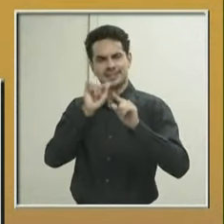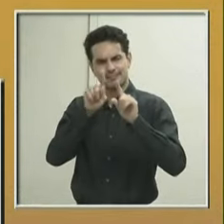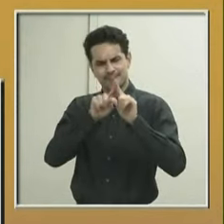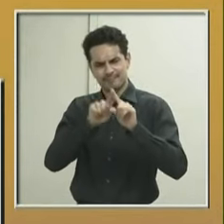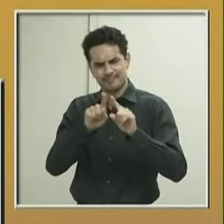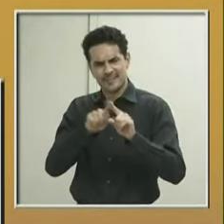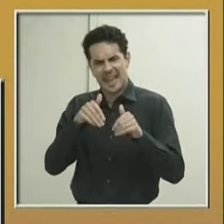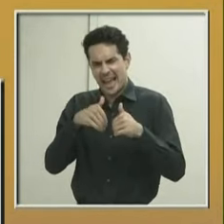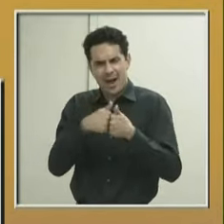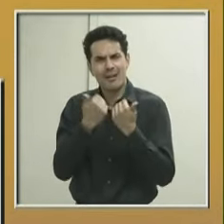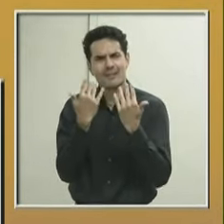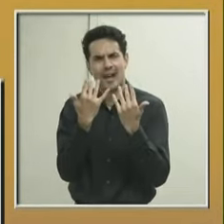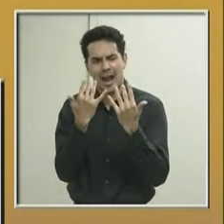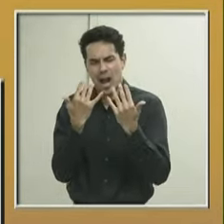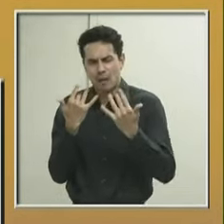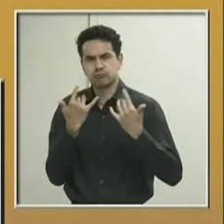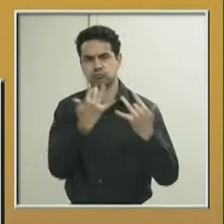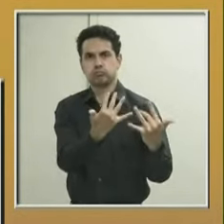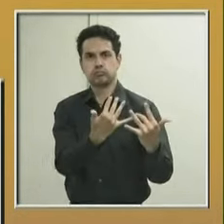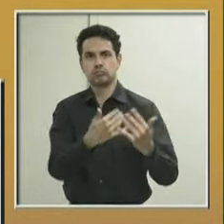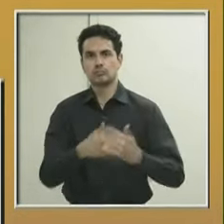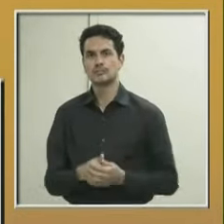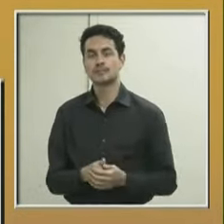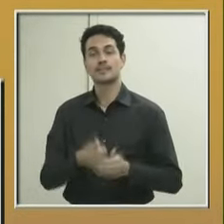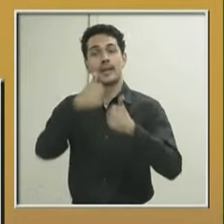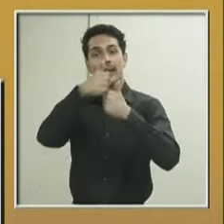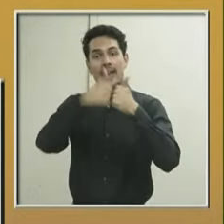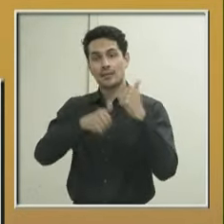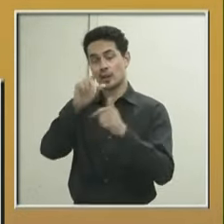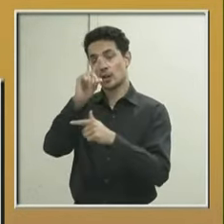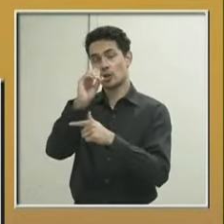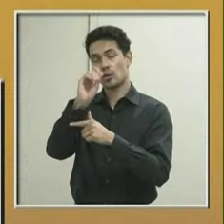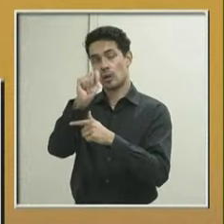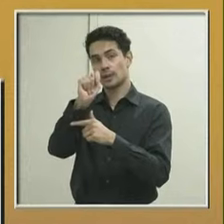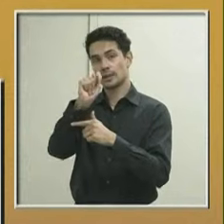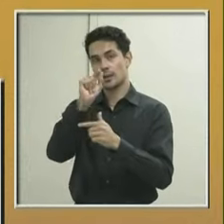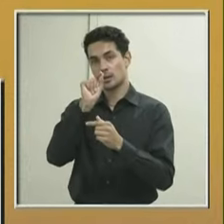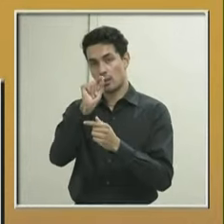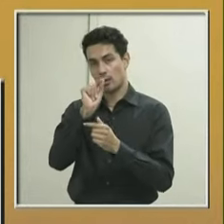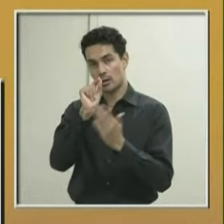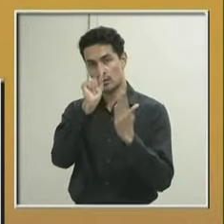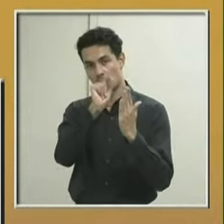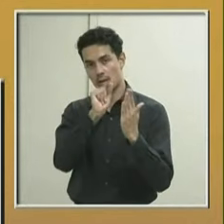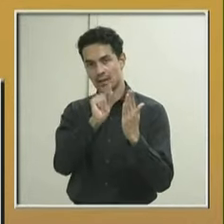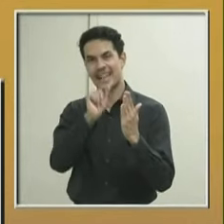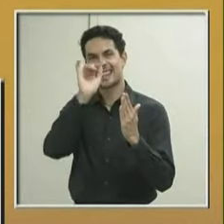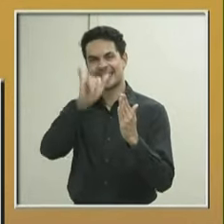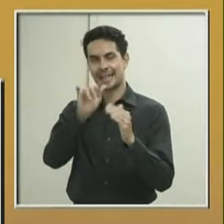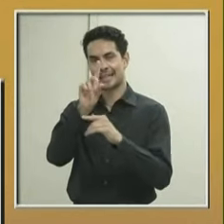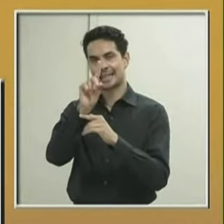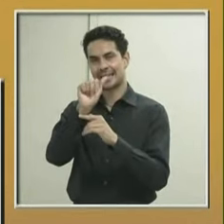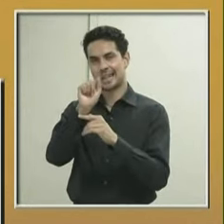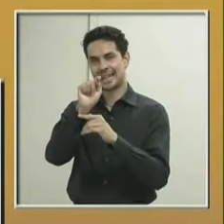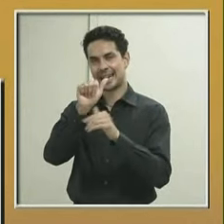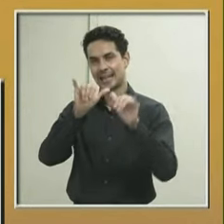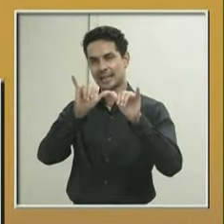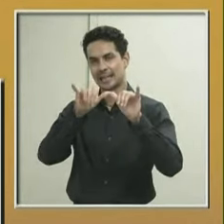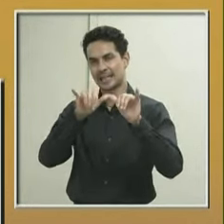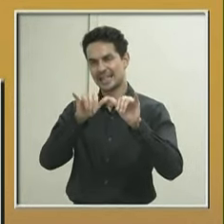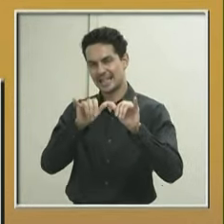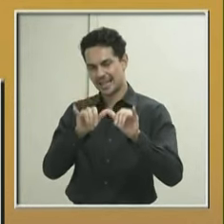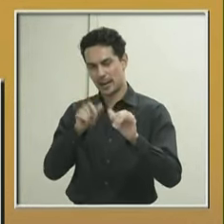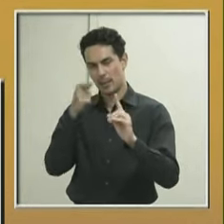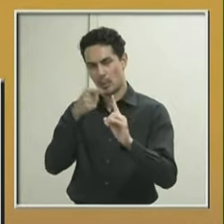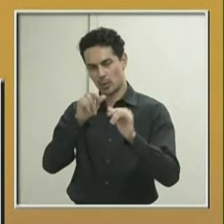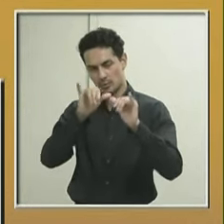fire progression. So every dot that you see on the map is a data point that will be explained and how it fits into the